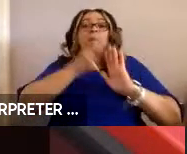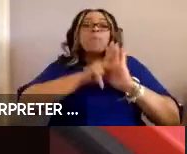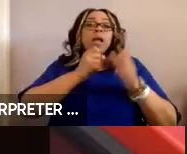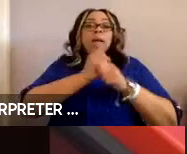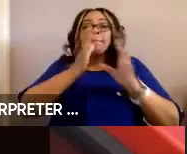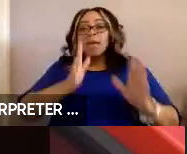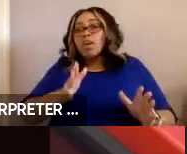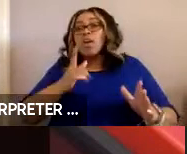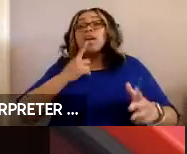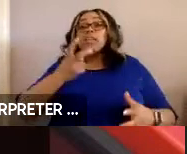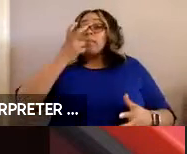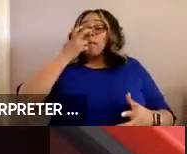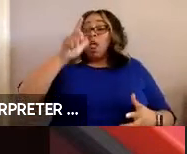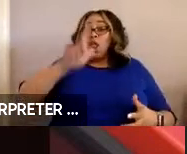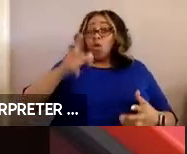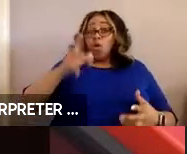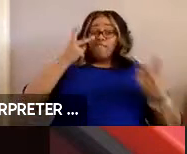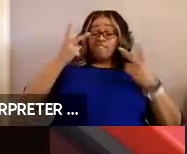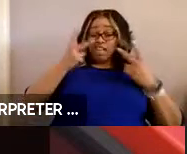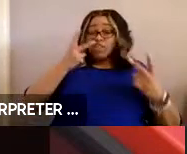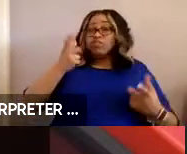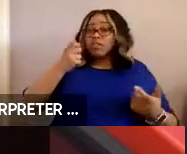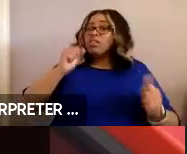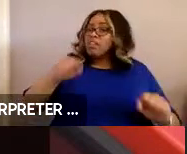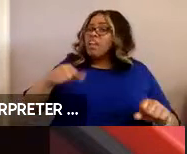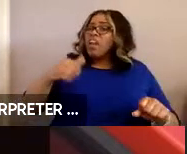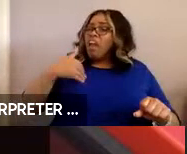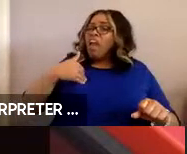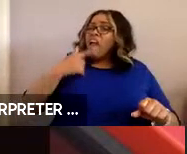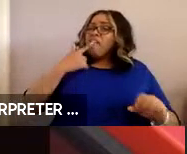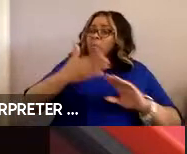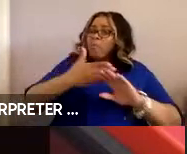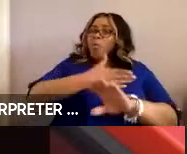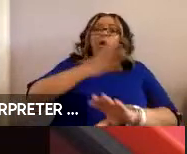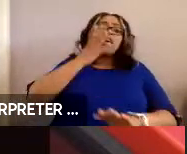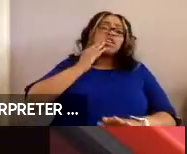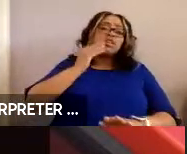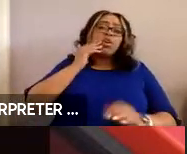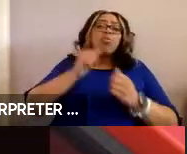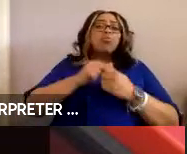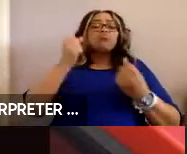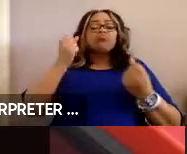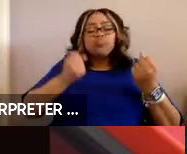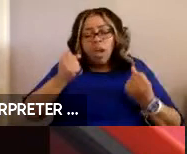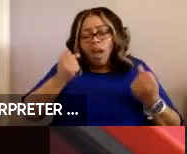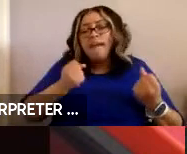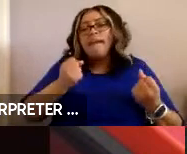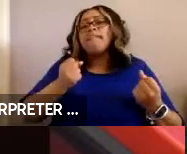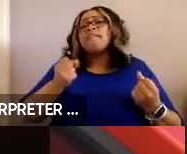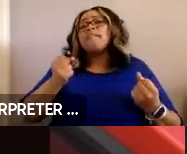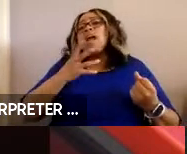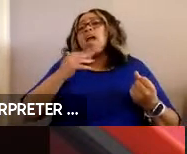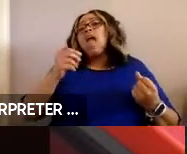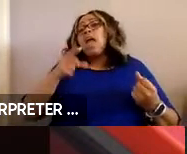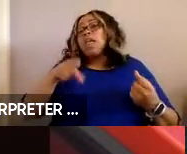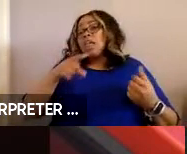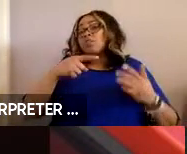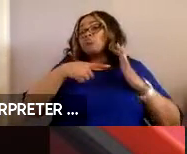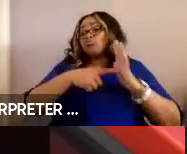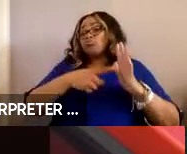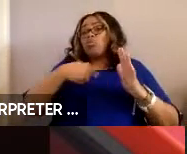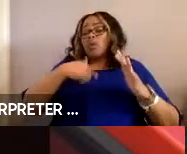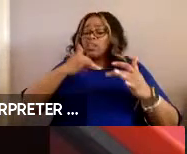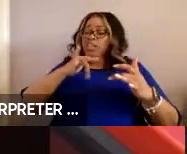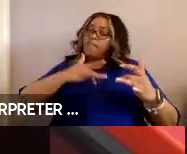policymakers that blind and low vision people can have prior experiences with driving, and our data show how they can still